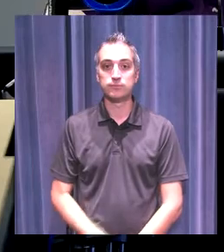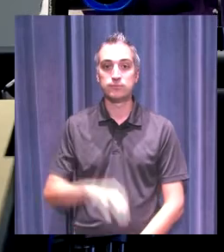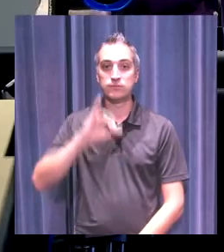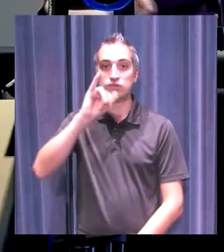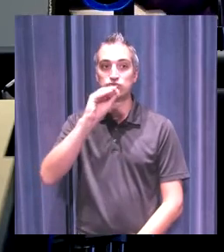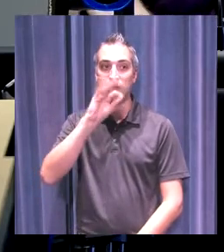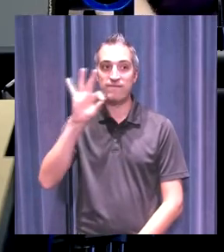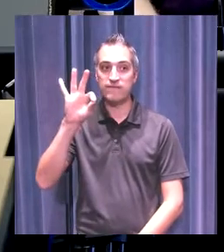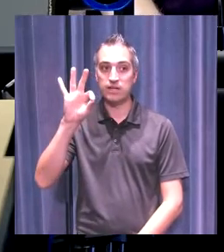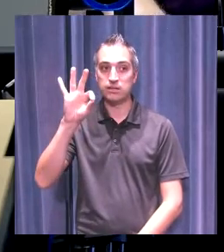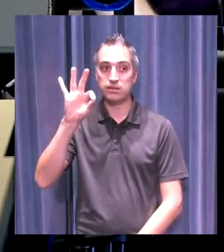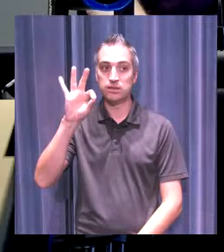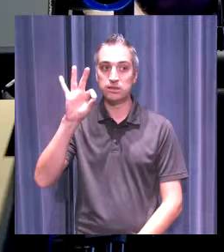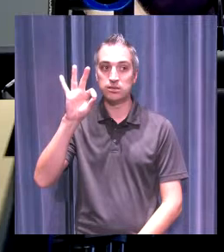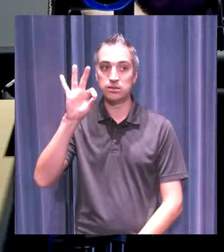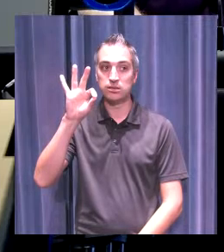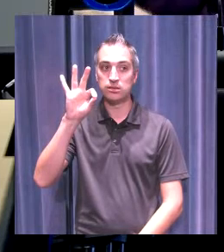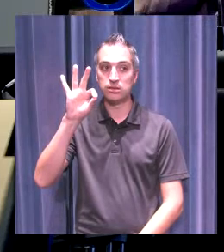Jeff?